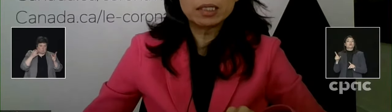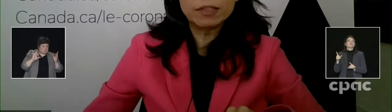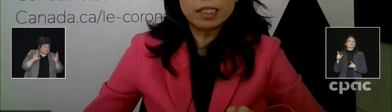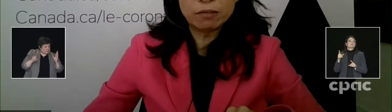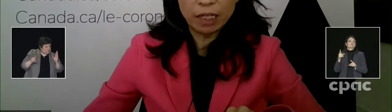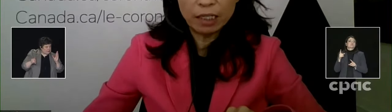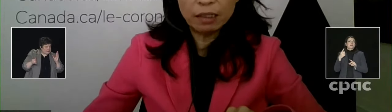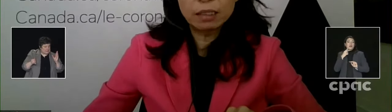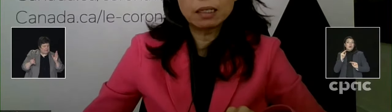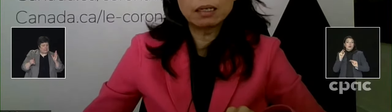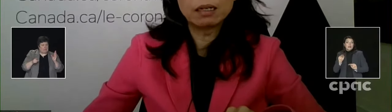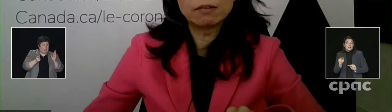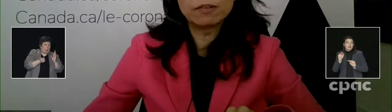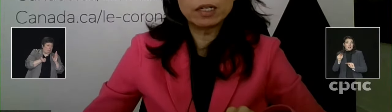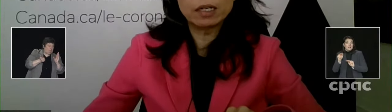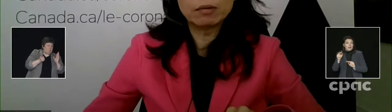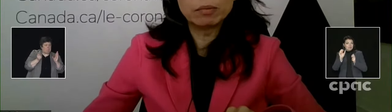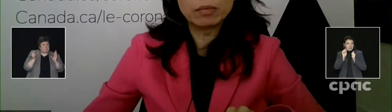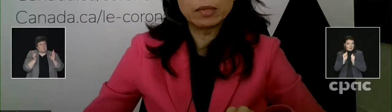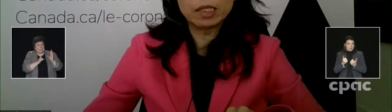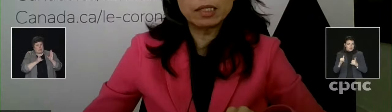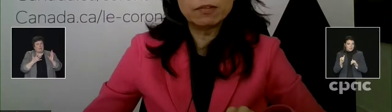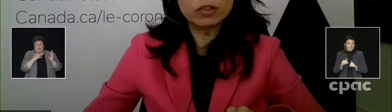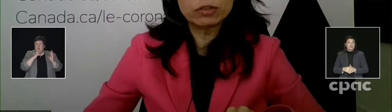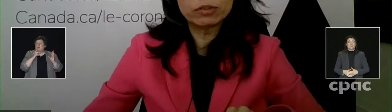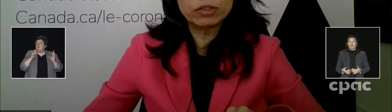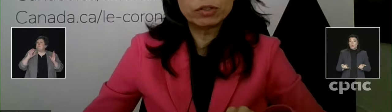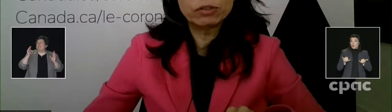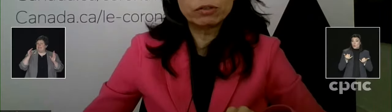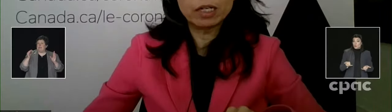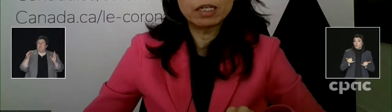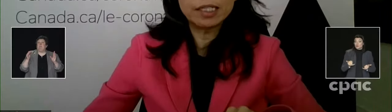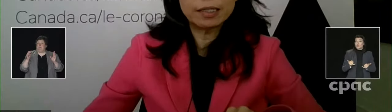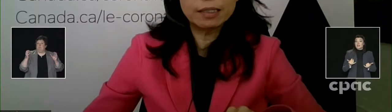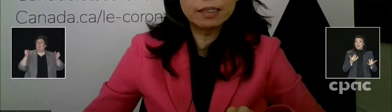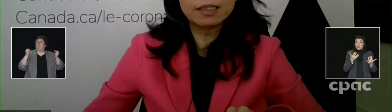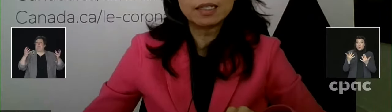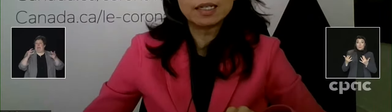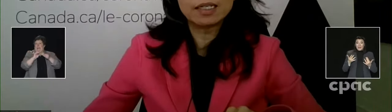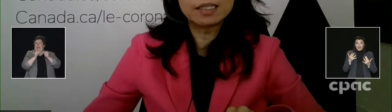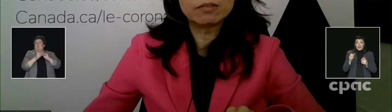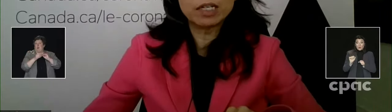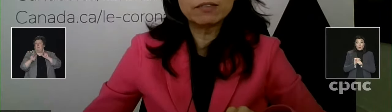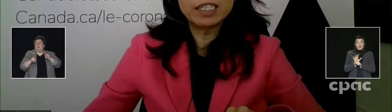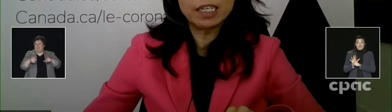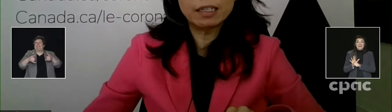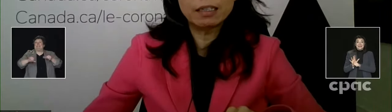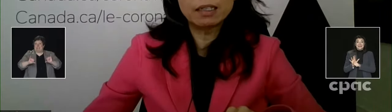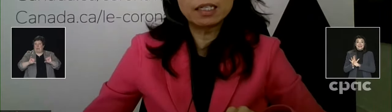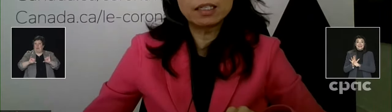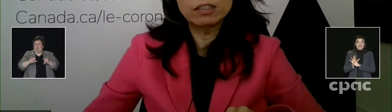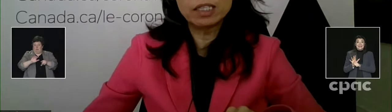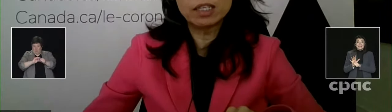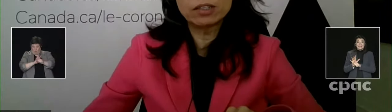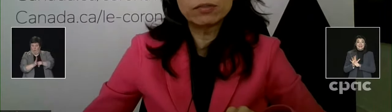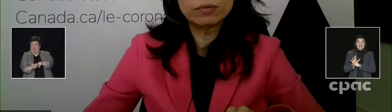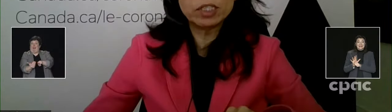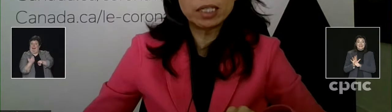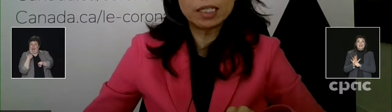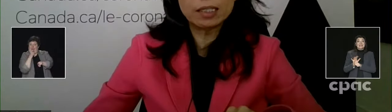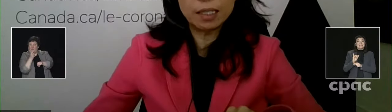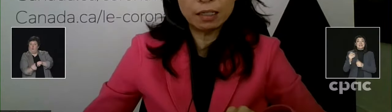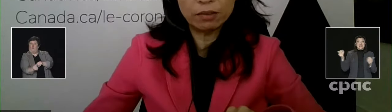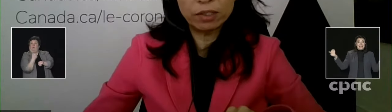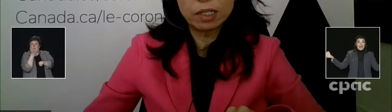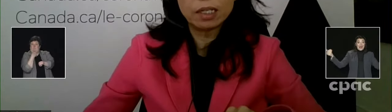a high positivity rate of individuals who are tested as they arrive in Canada, including those